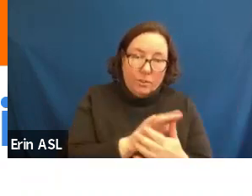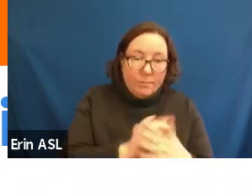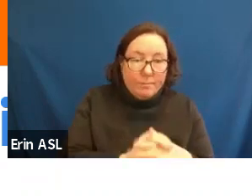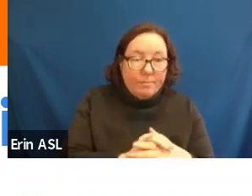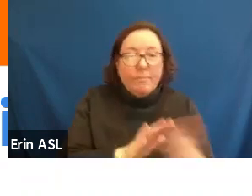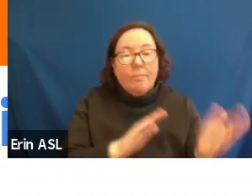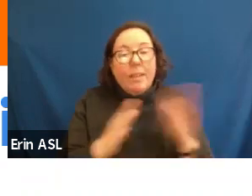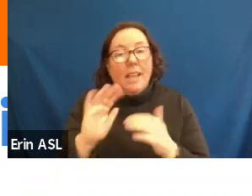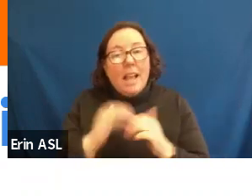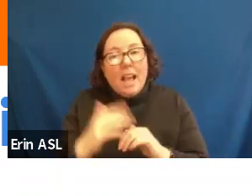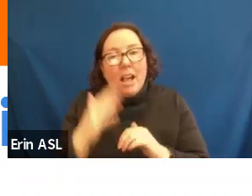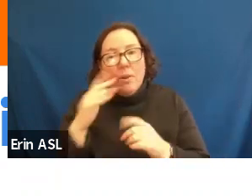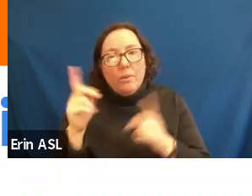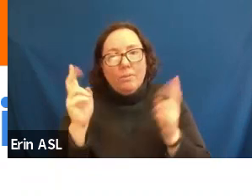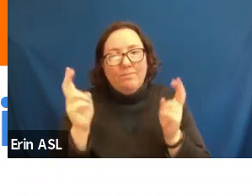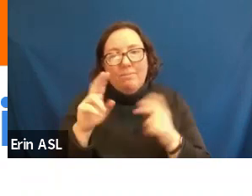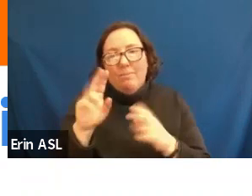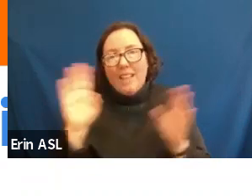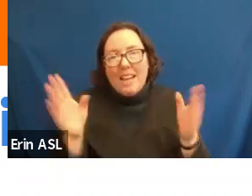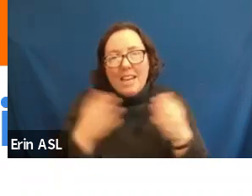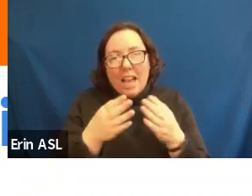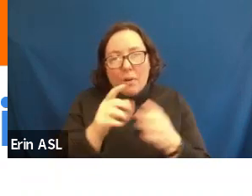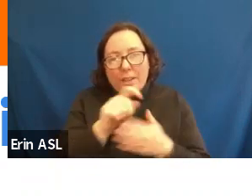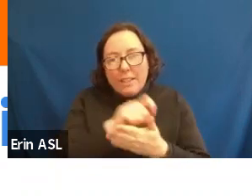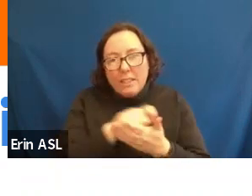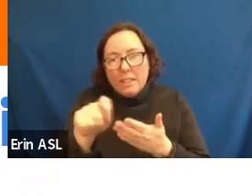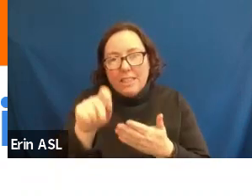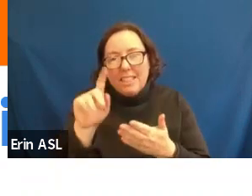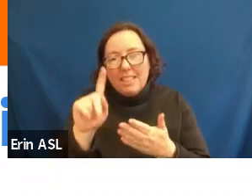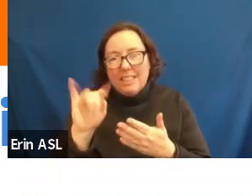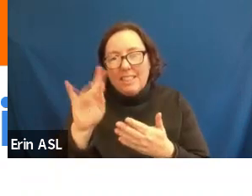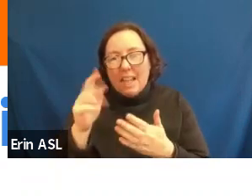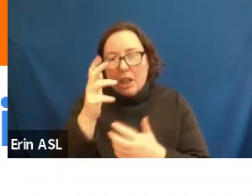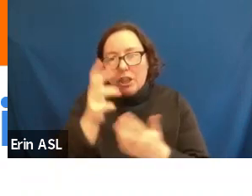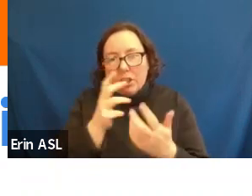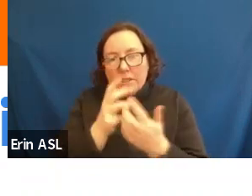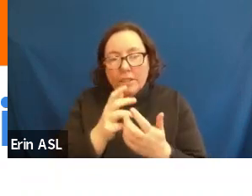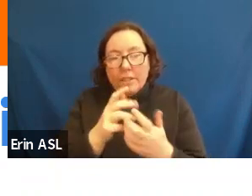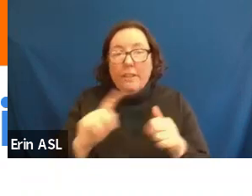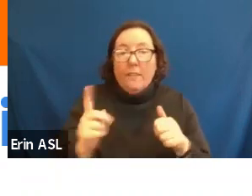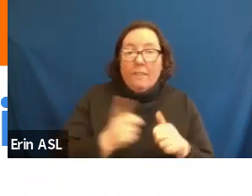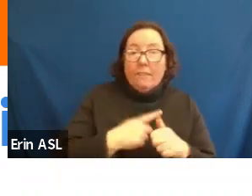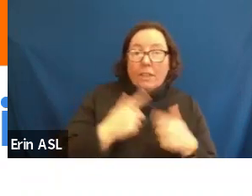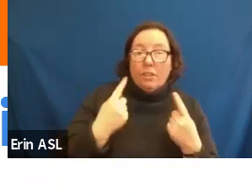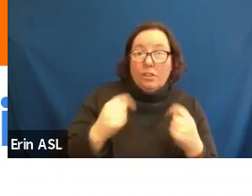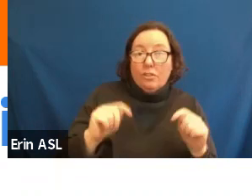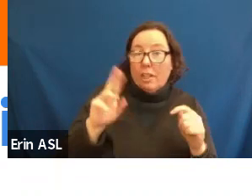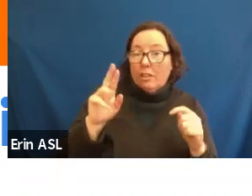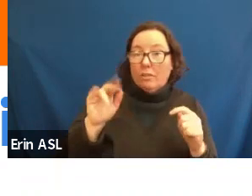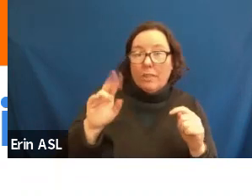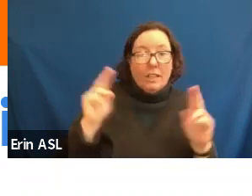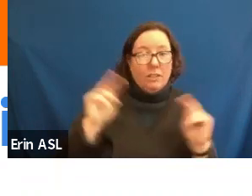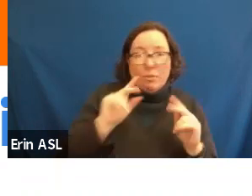is narrowly tailored? One, the district considered race-neutral alternatives and found that